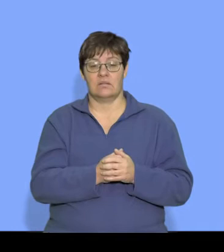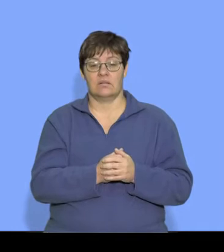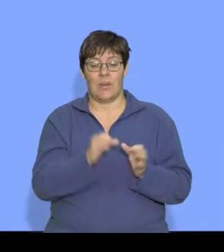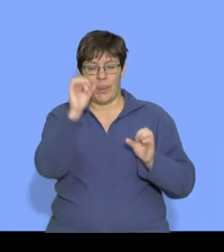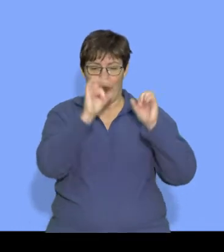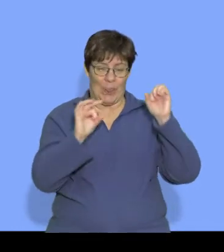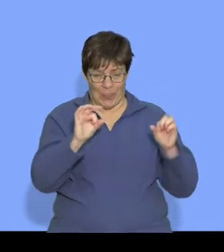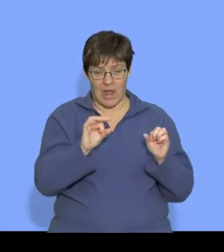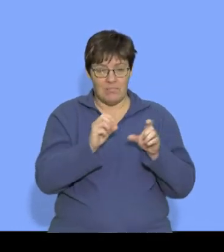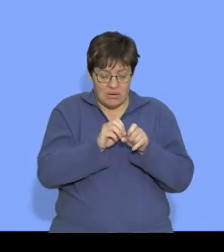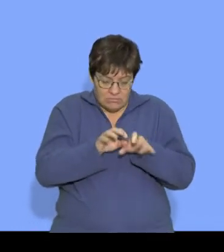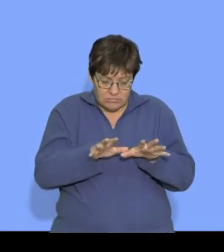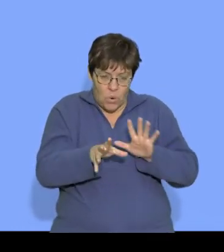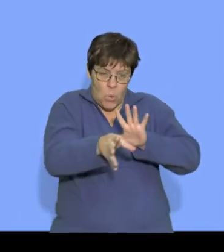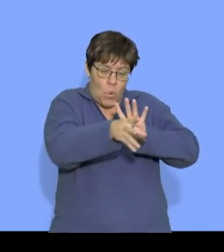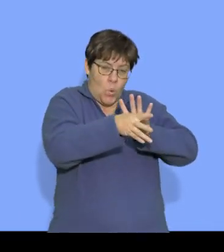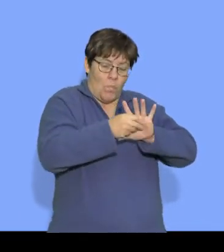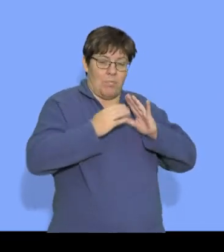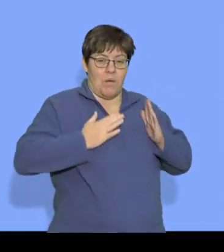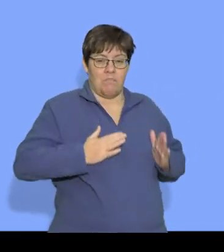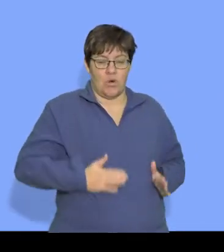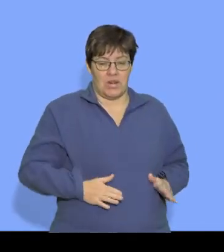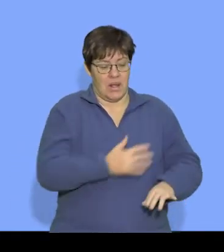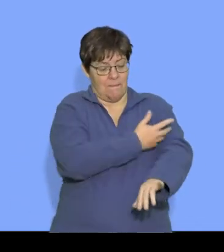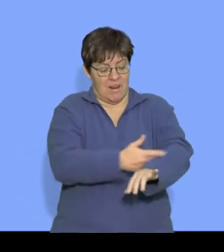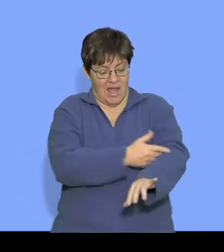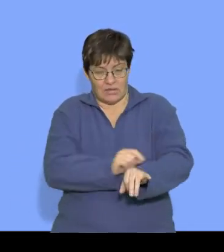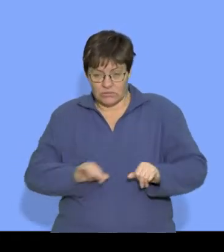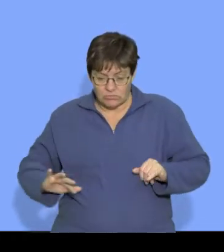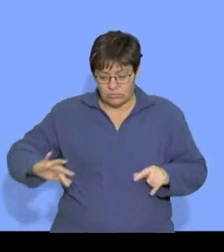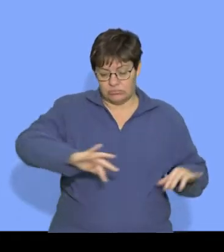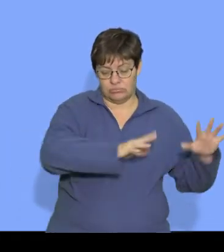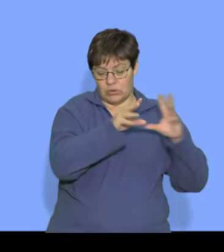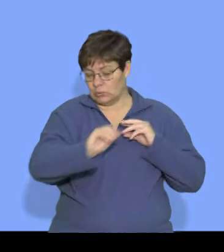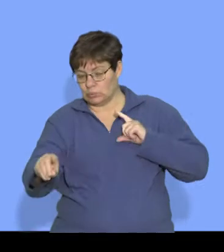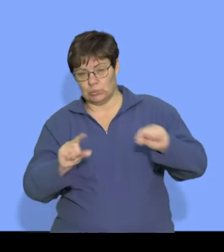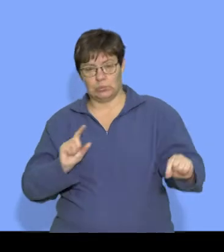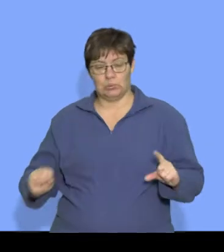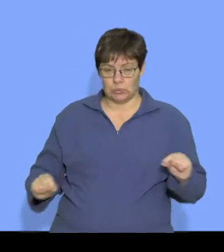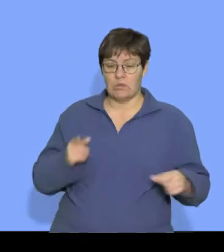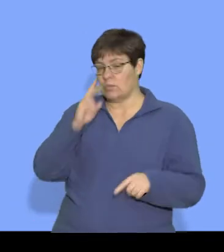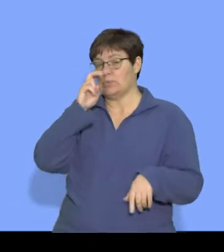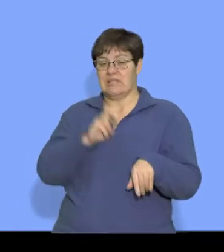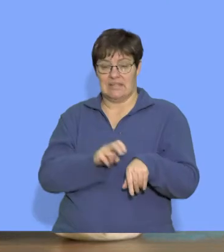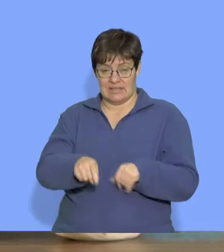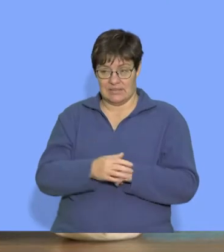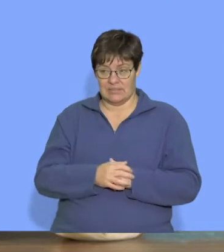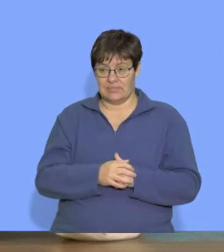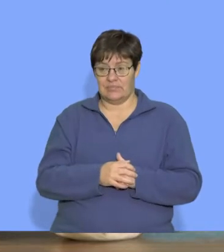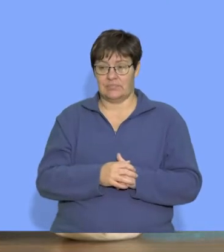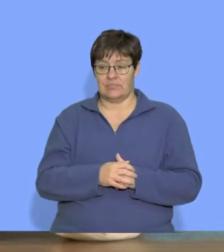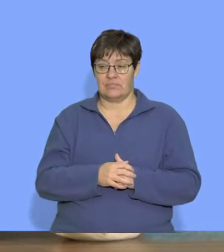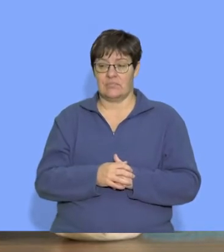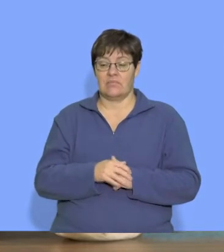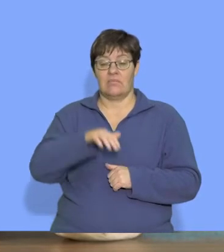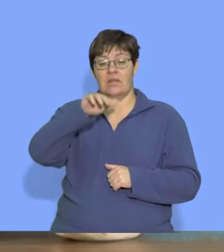been broken down into the smallest bits, it's absorbed into the body, into the bloodstream, and then it's transported to where this body